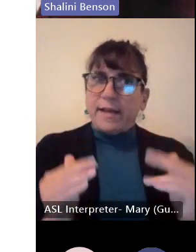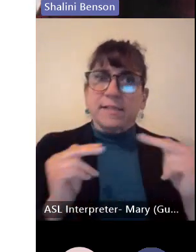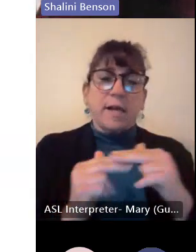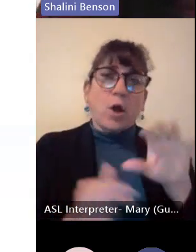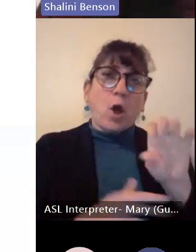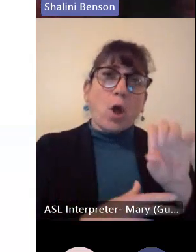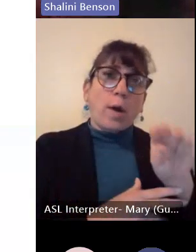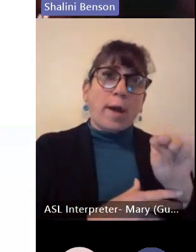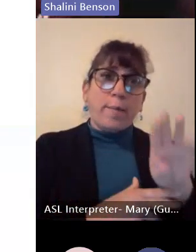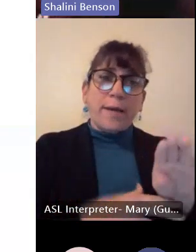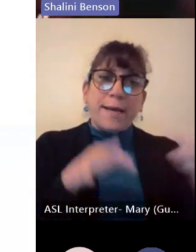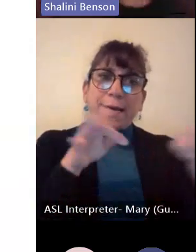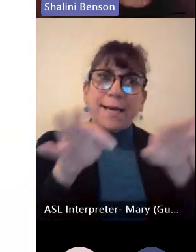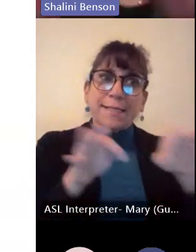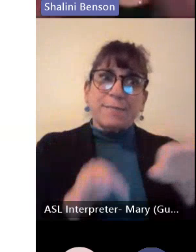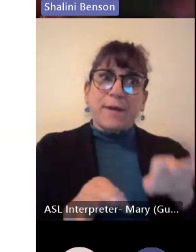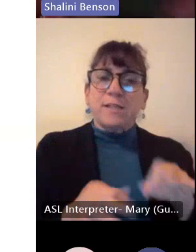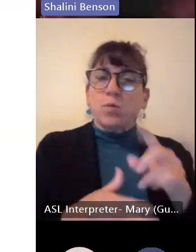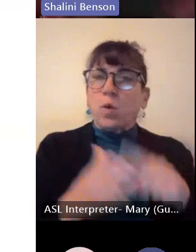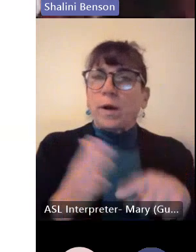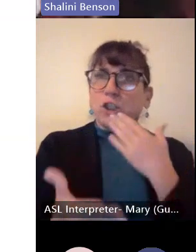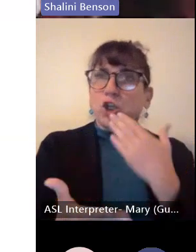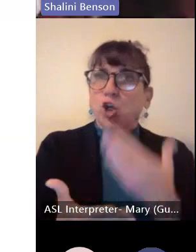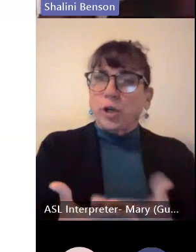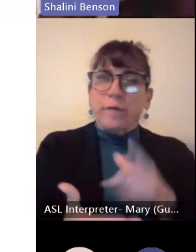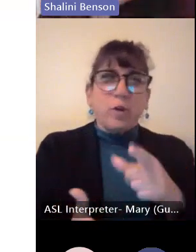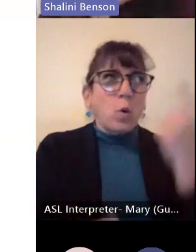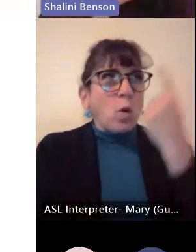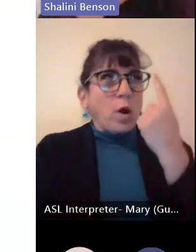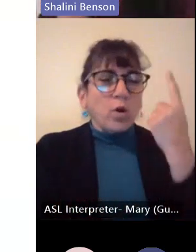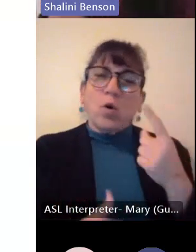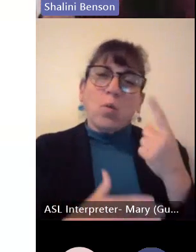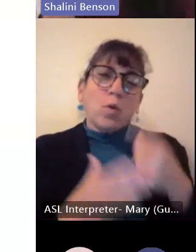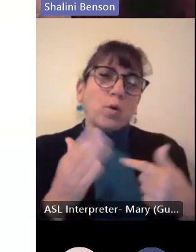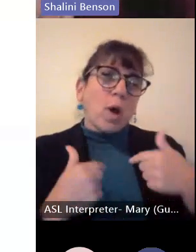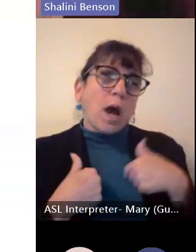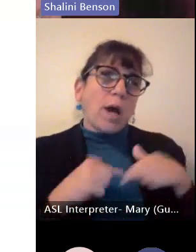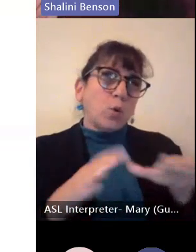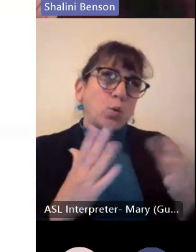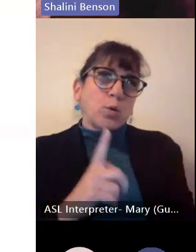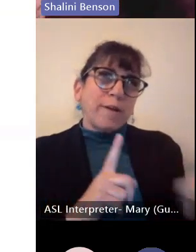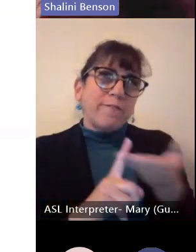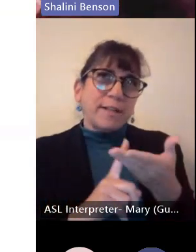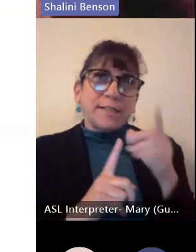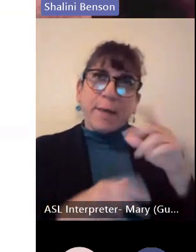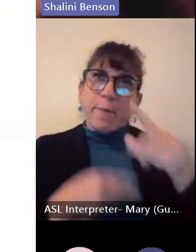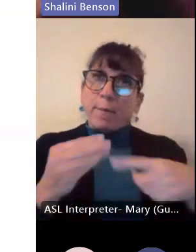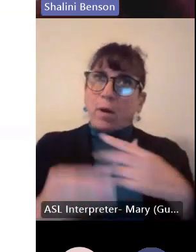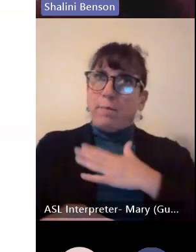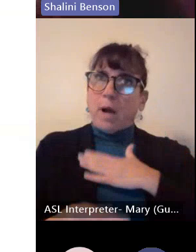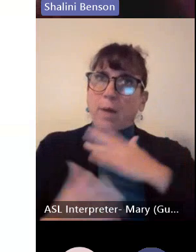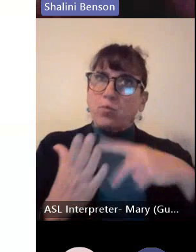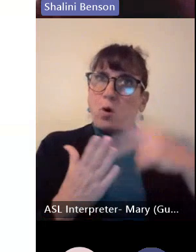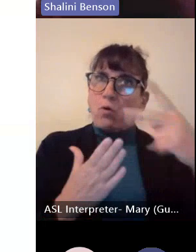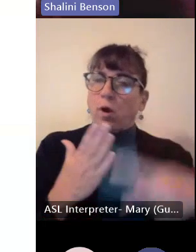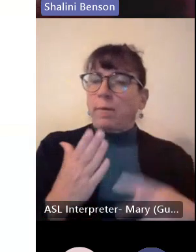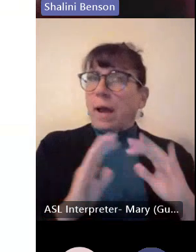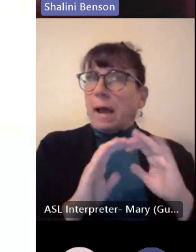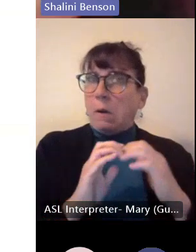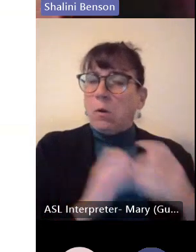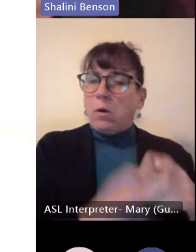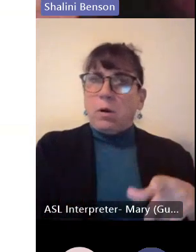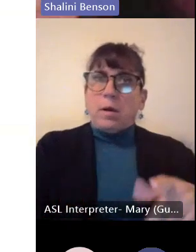what good is, right? So if you wonder, what do I need to do to convince them about my program? That I have a